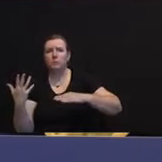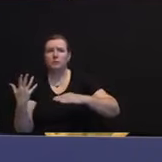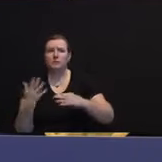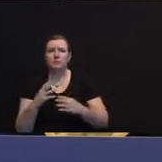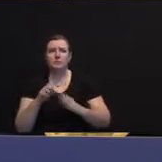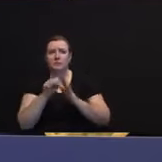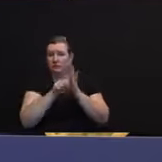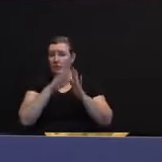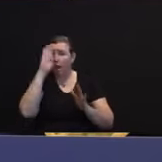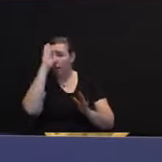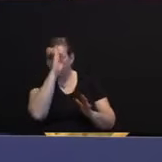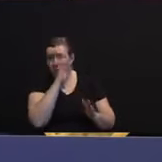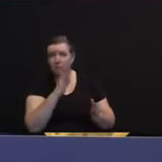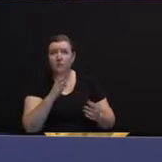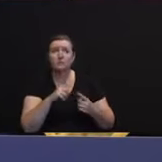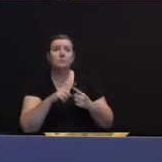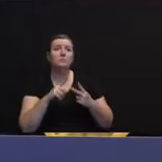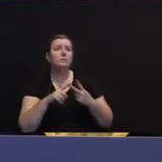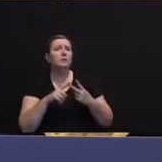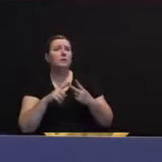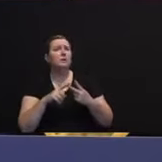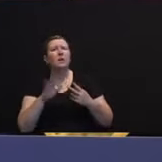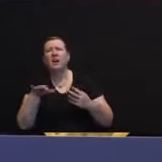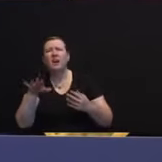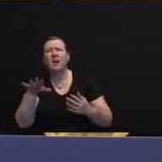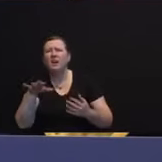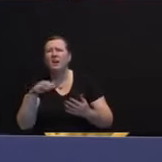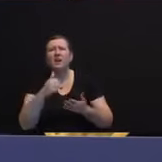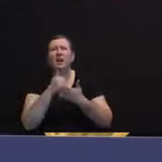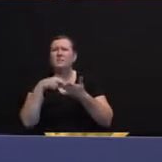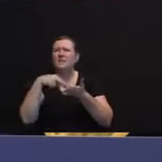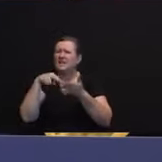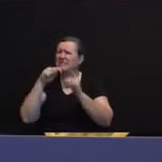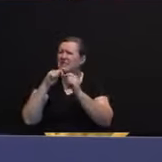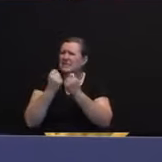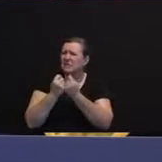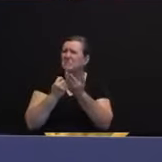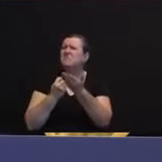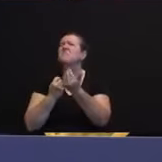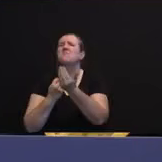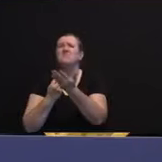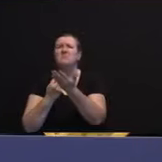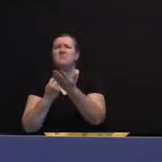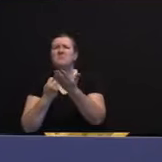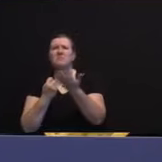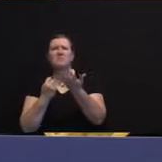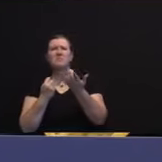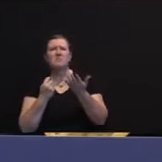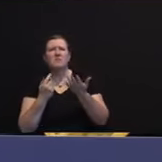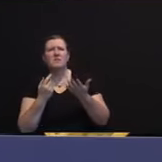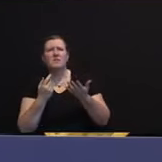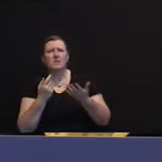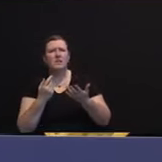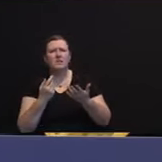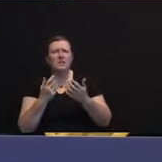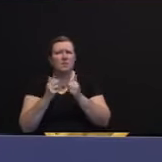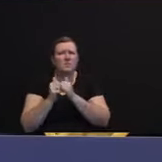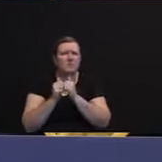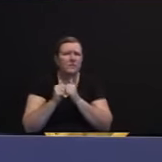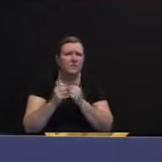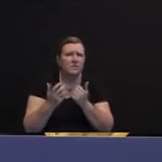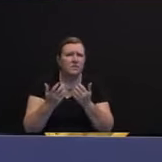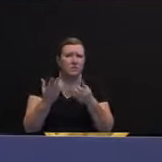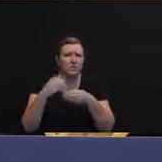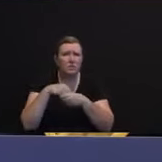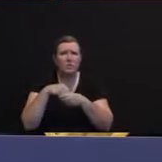speak. Paramel, help me out on dance teams, cheerleading, and band squads. Are they part of this? Competitive dance and cheerleading are